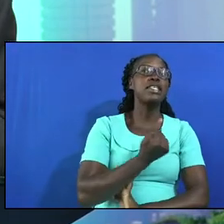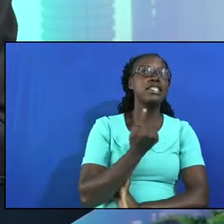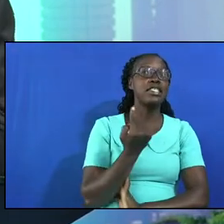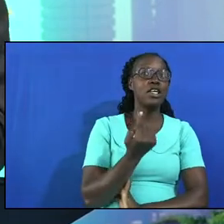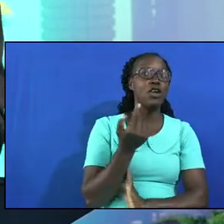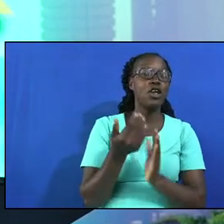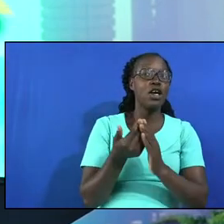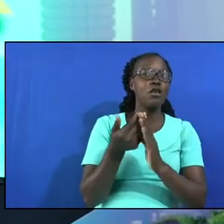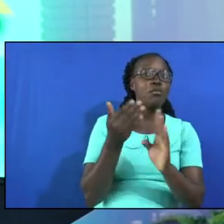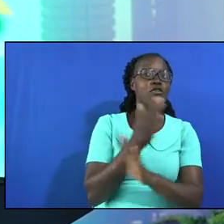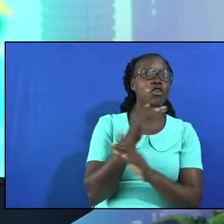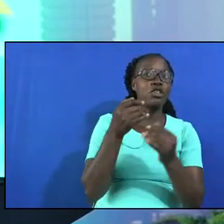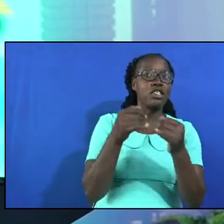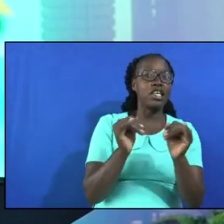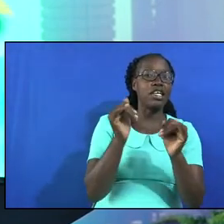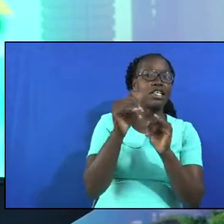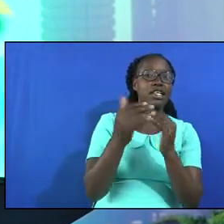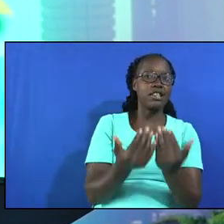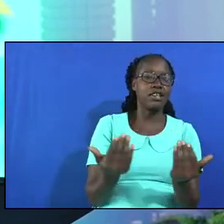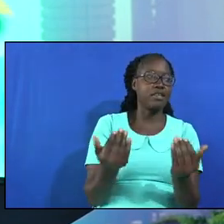single before trying anything.